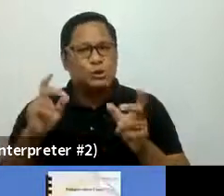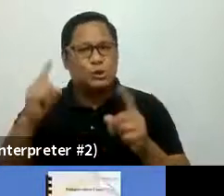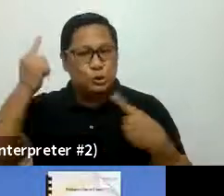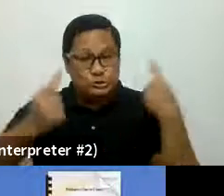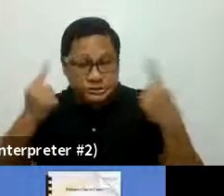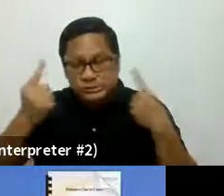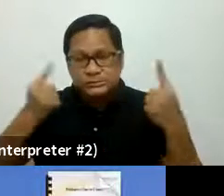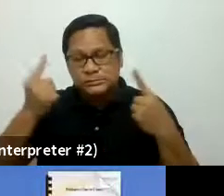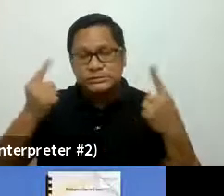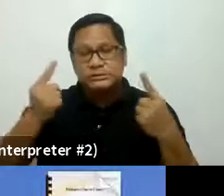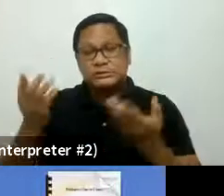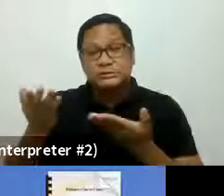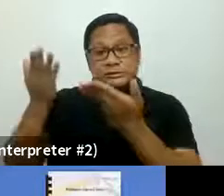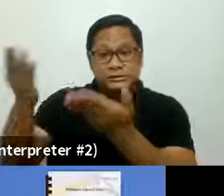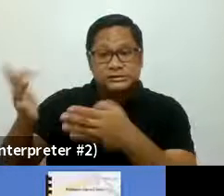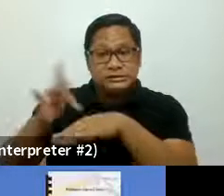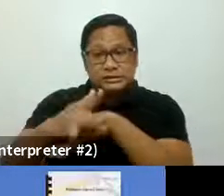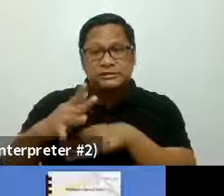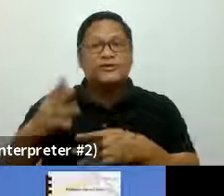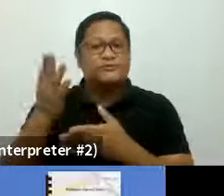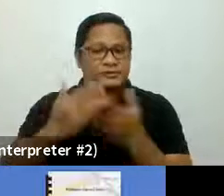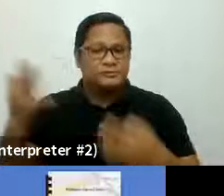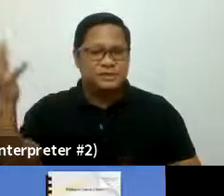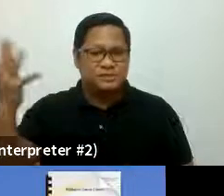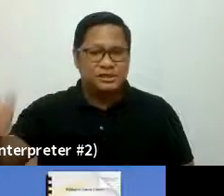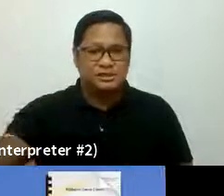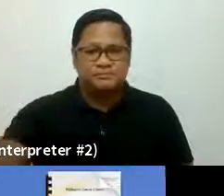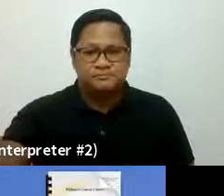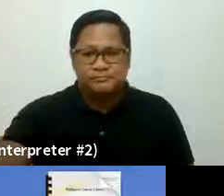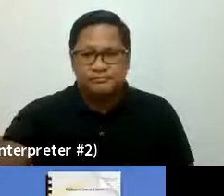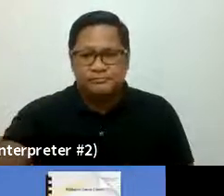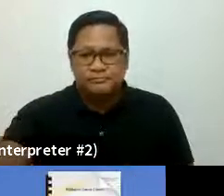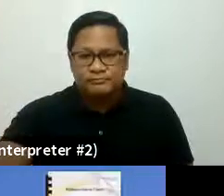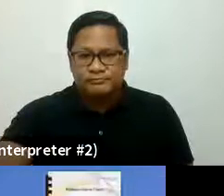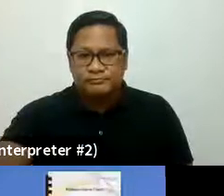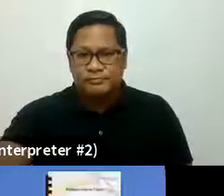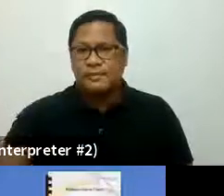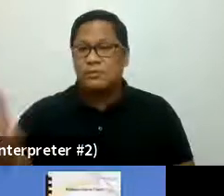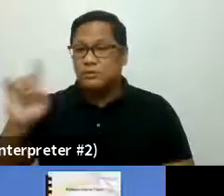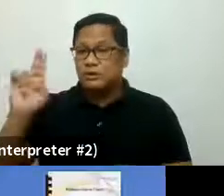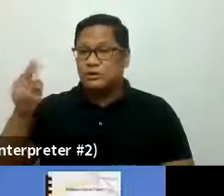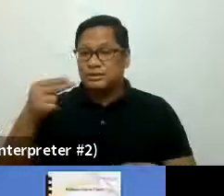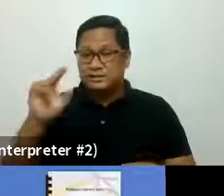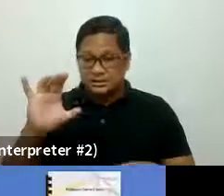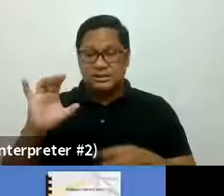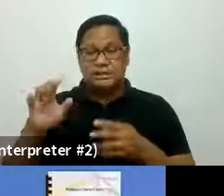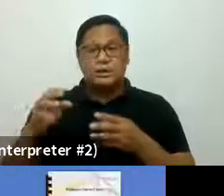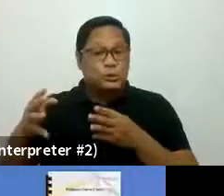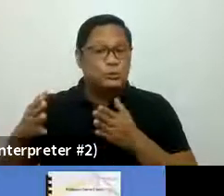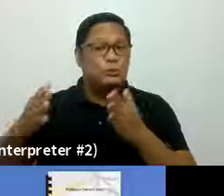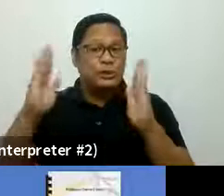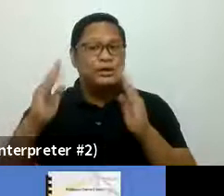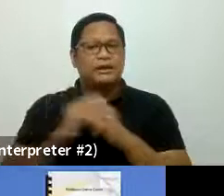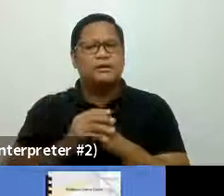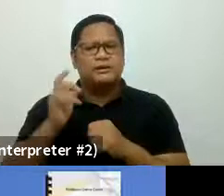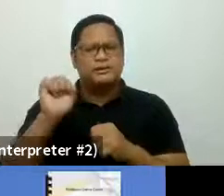concerns raised earlier by some of the speakers. So what is the UHC roadmap for PhilHealth? And currently we are